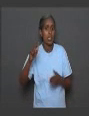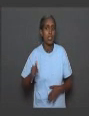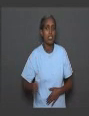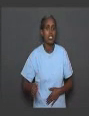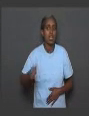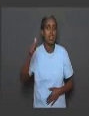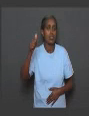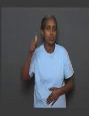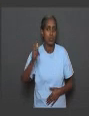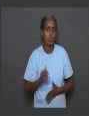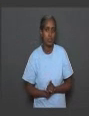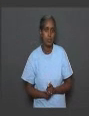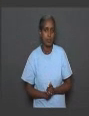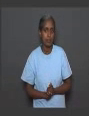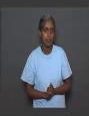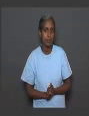for us.